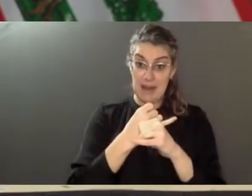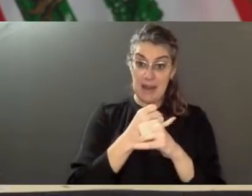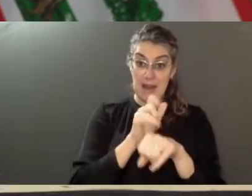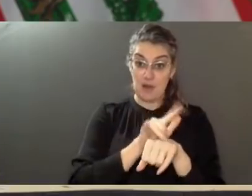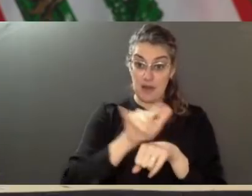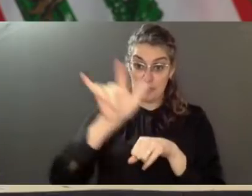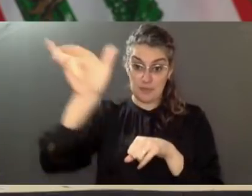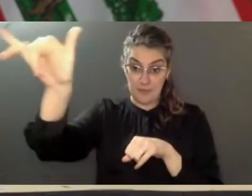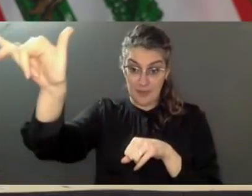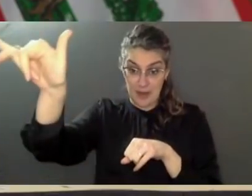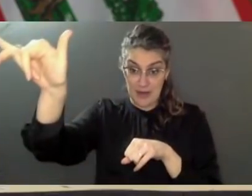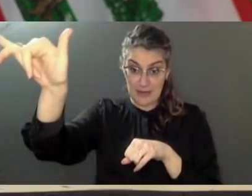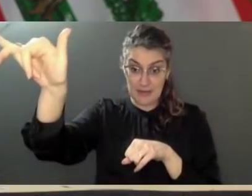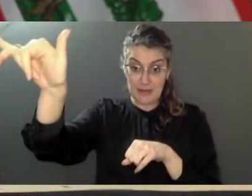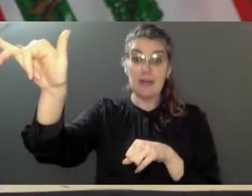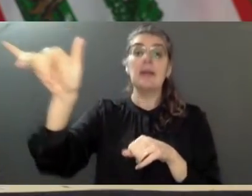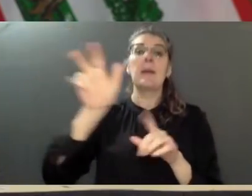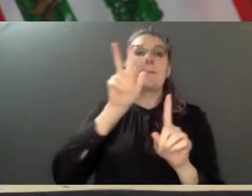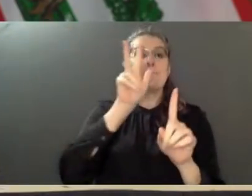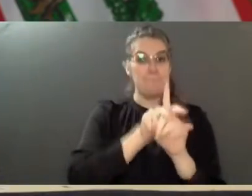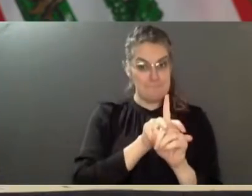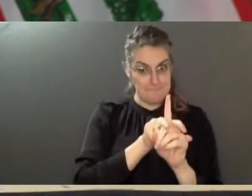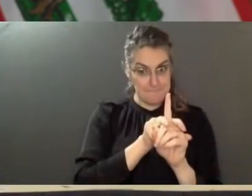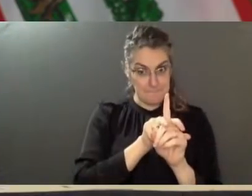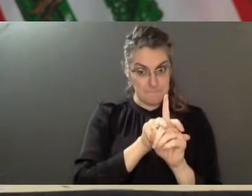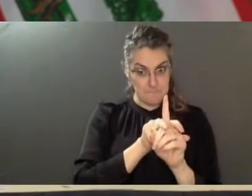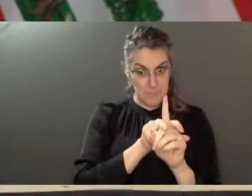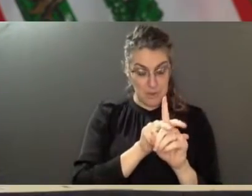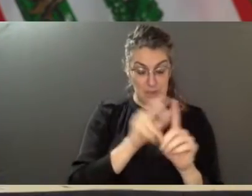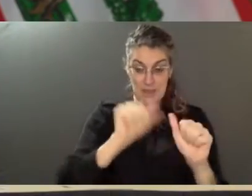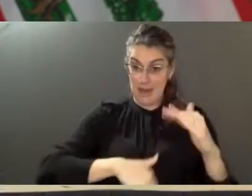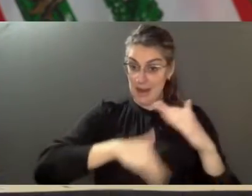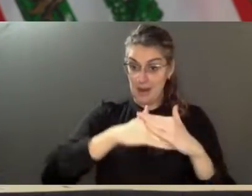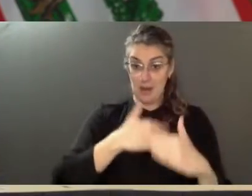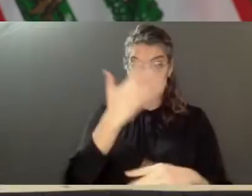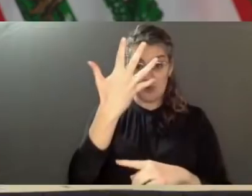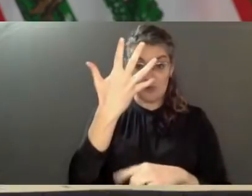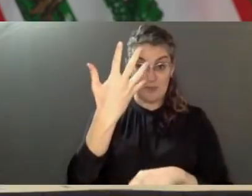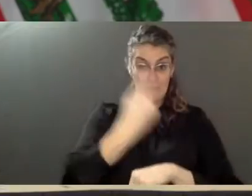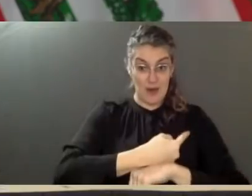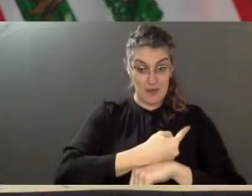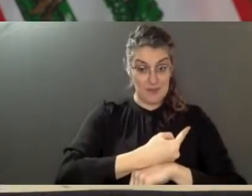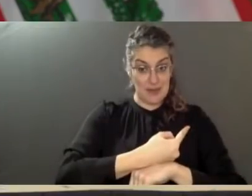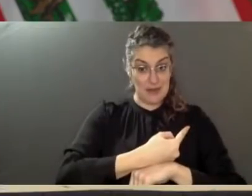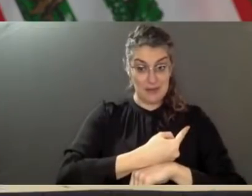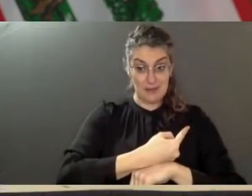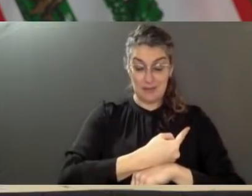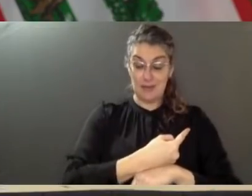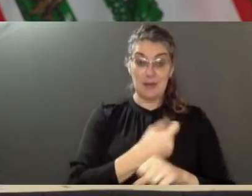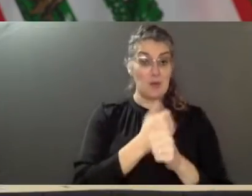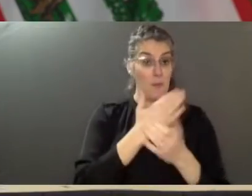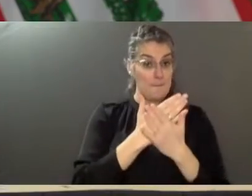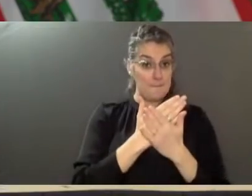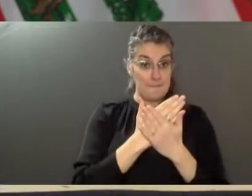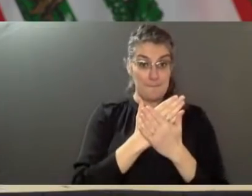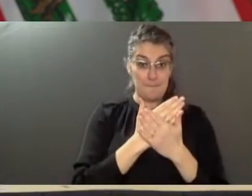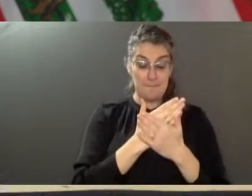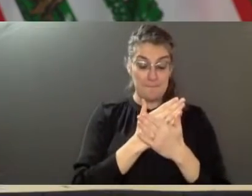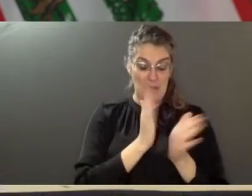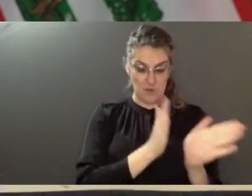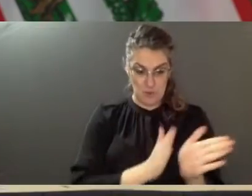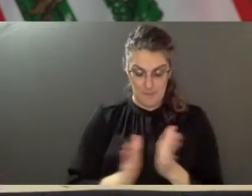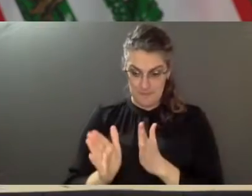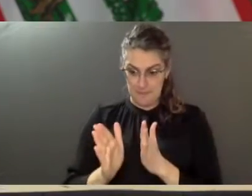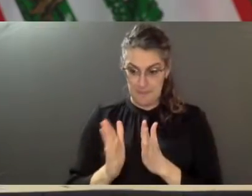this purpose does take several days, up to 5 days. Please plan ahead with your travel as to not delay